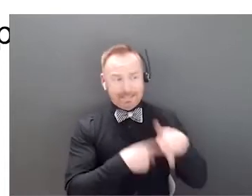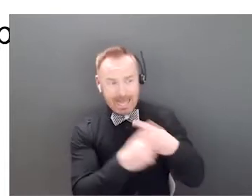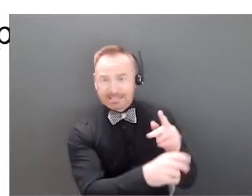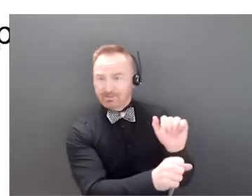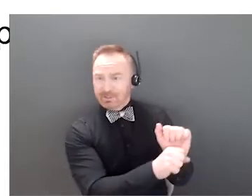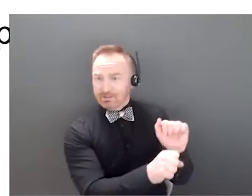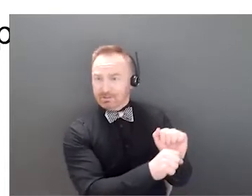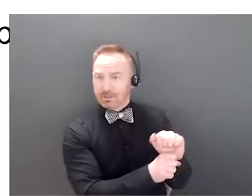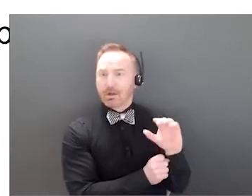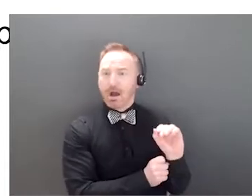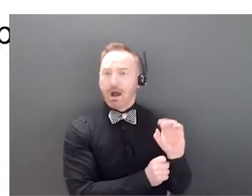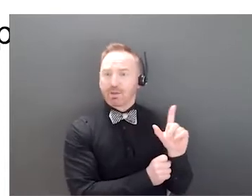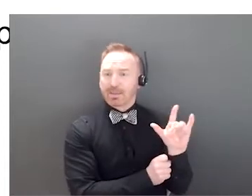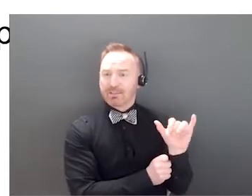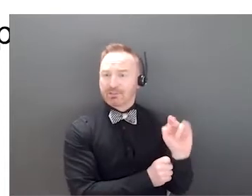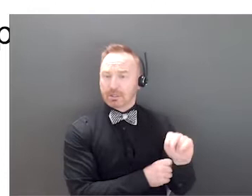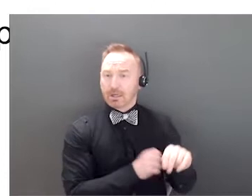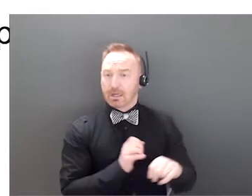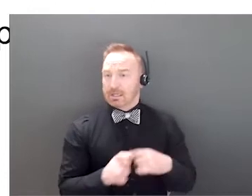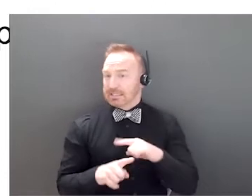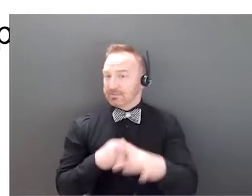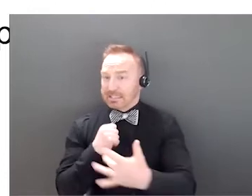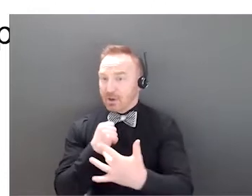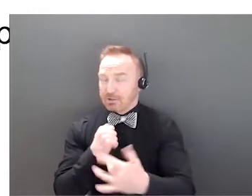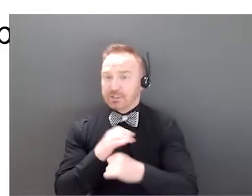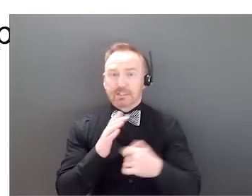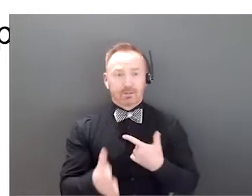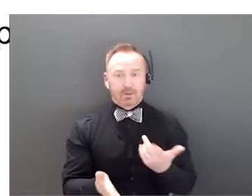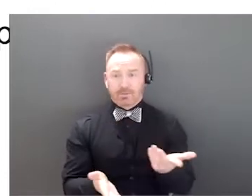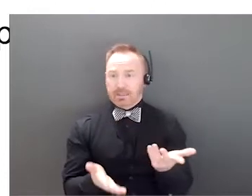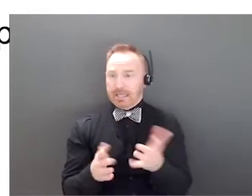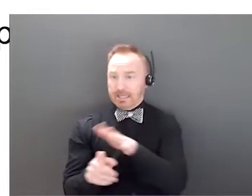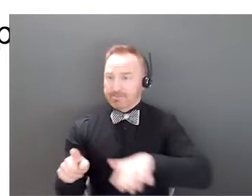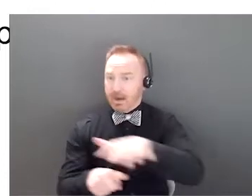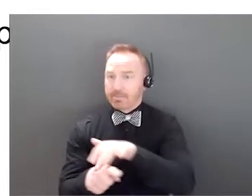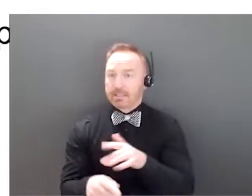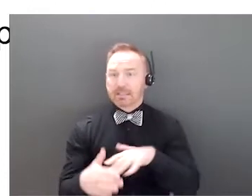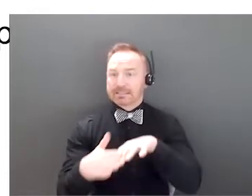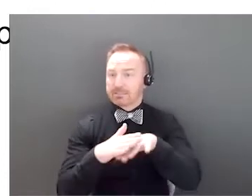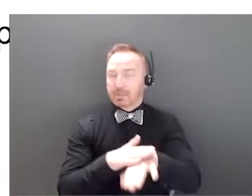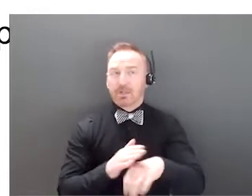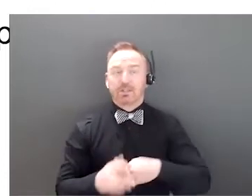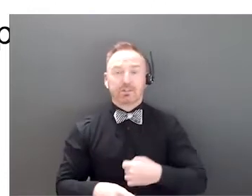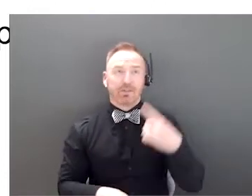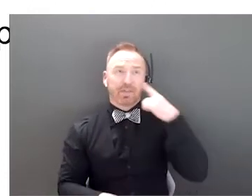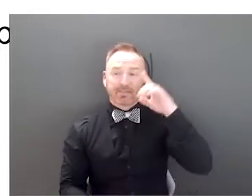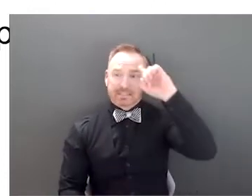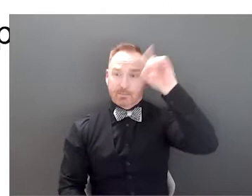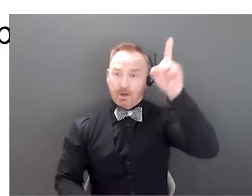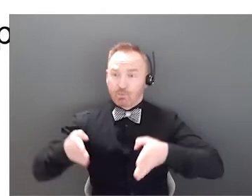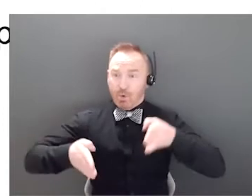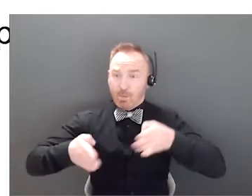Different technologies could also be leveraged to create conditions that are more accessible. We can think about a smart robot in a manufacturing